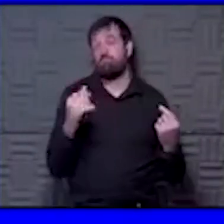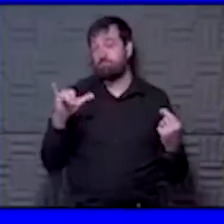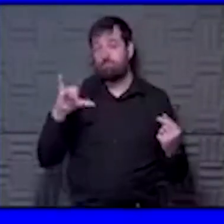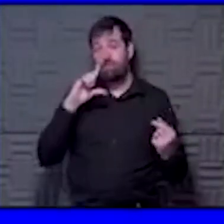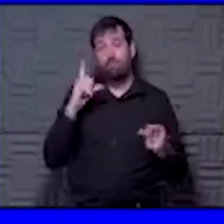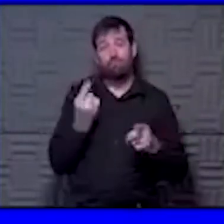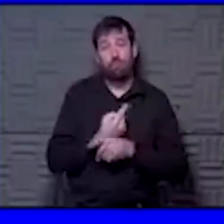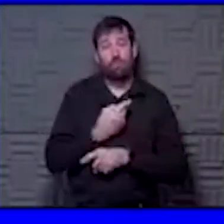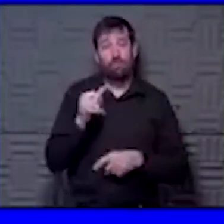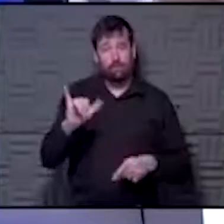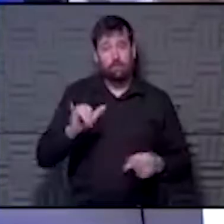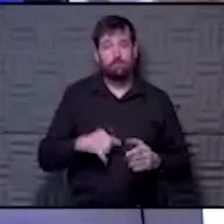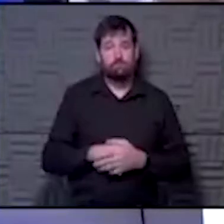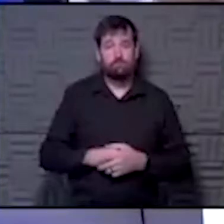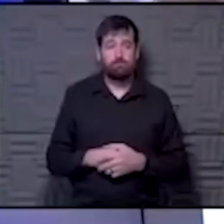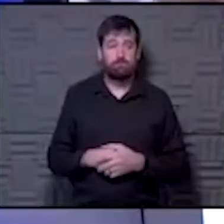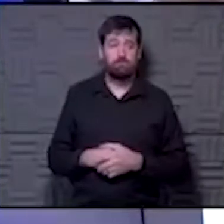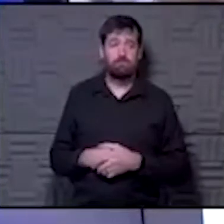as well.